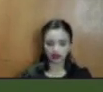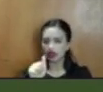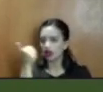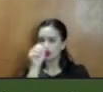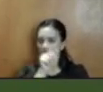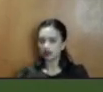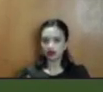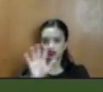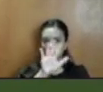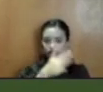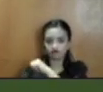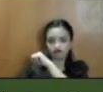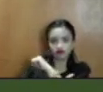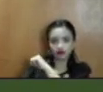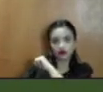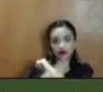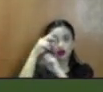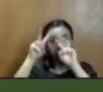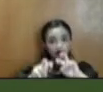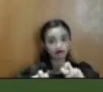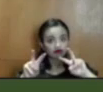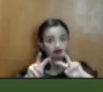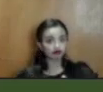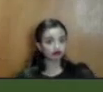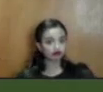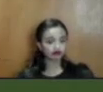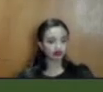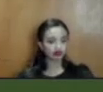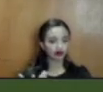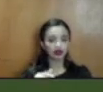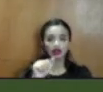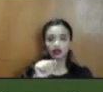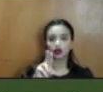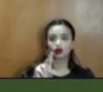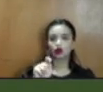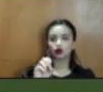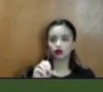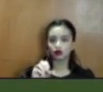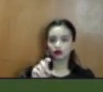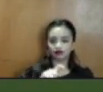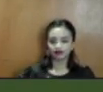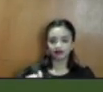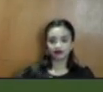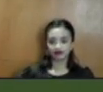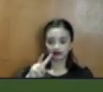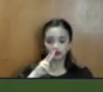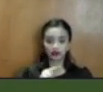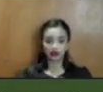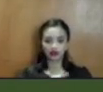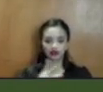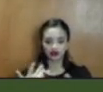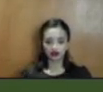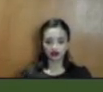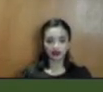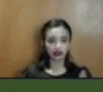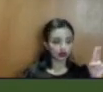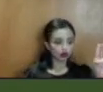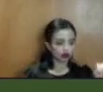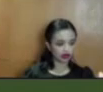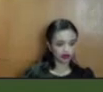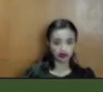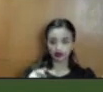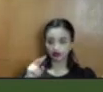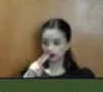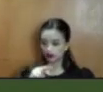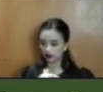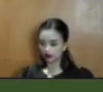to research on optoelectronics. You remember that Vietnam has just signed an agreement for